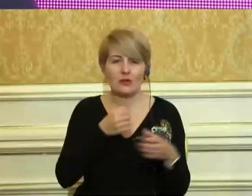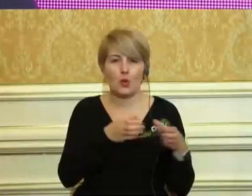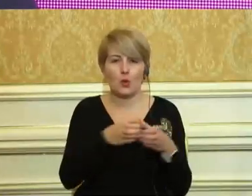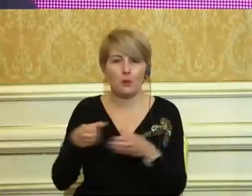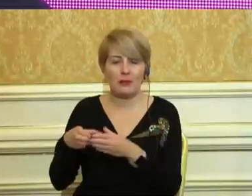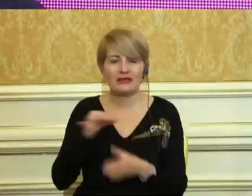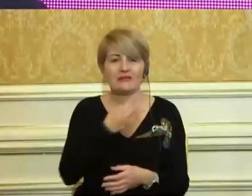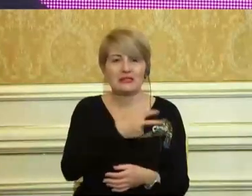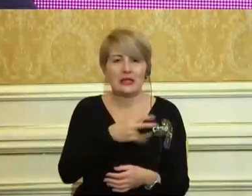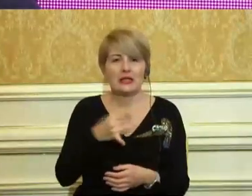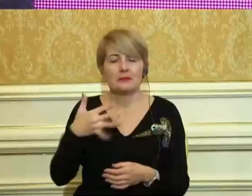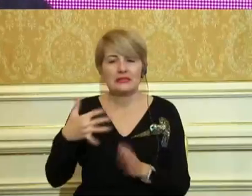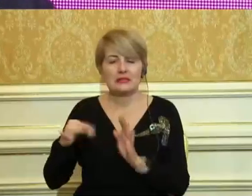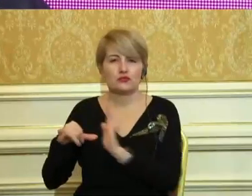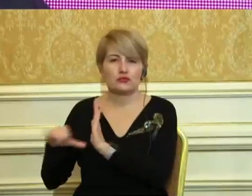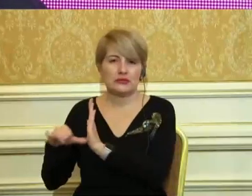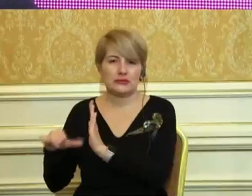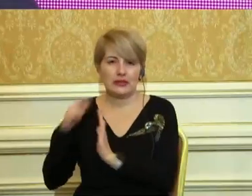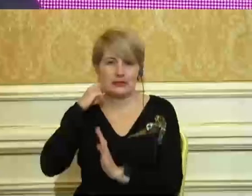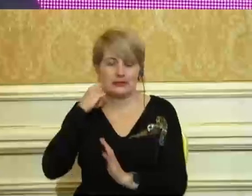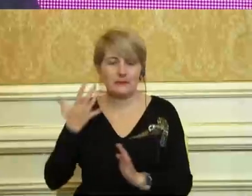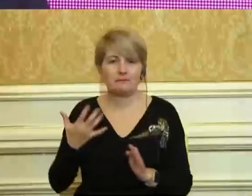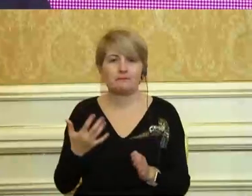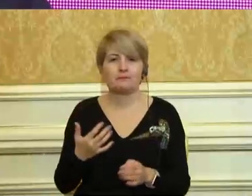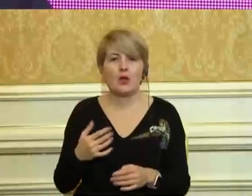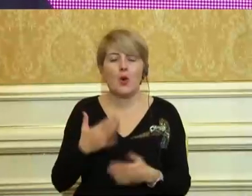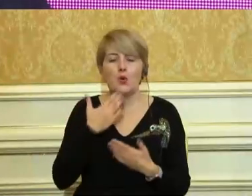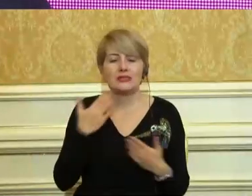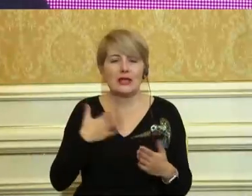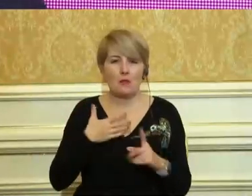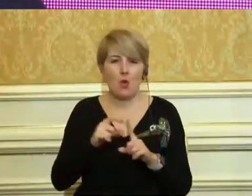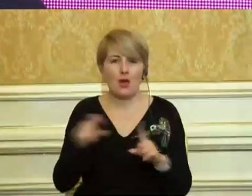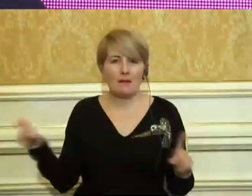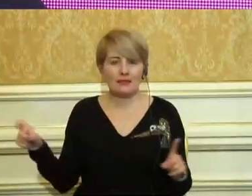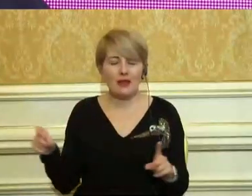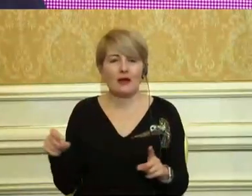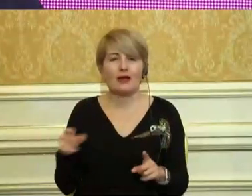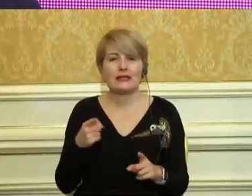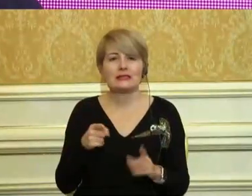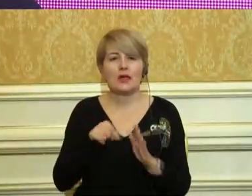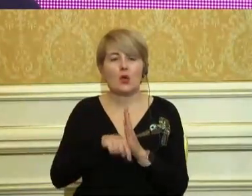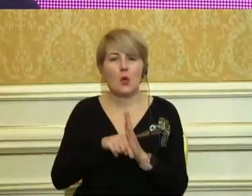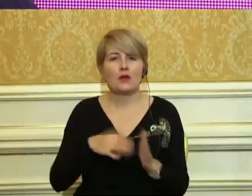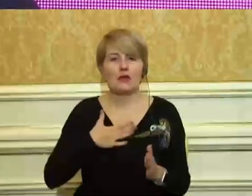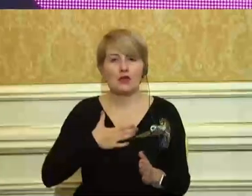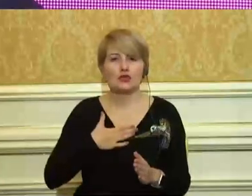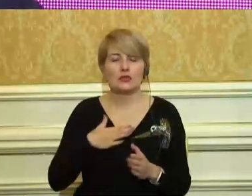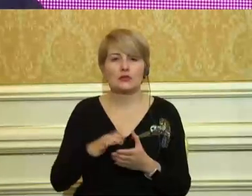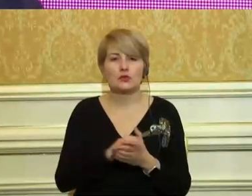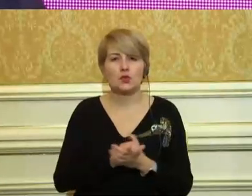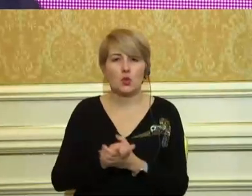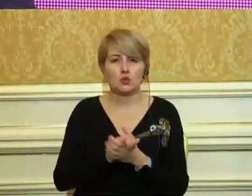Okay. One last comment. Role of allies. I just want to say that it's so important for men